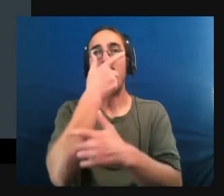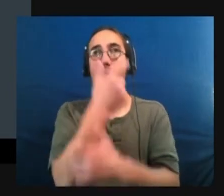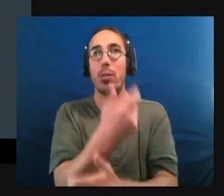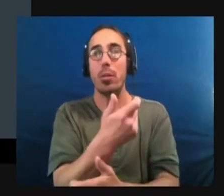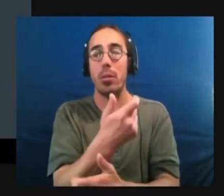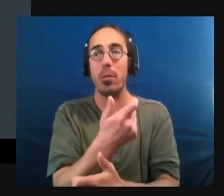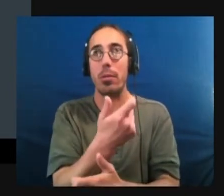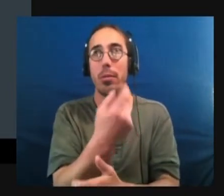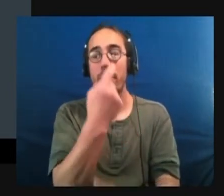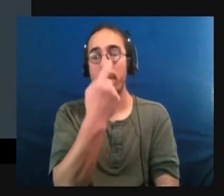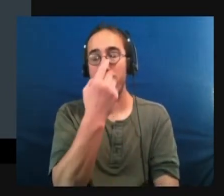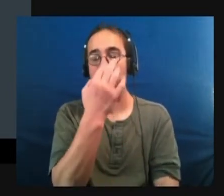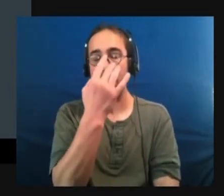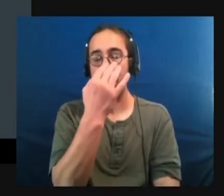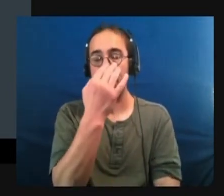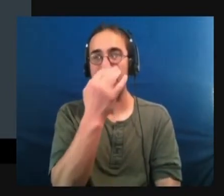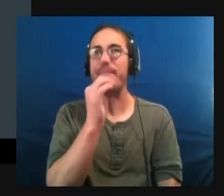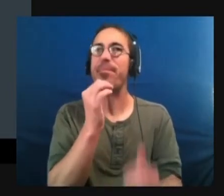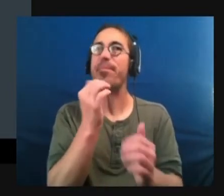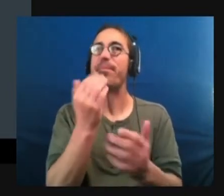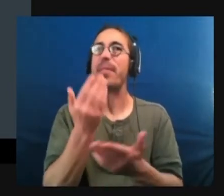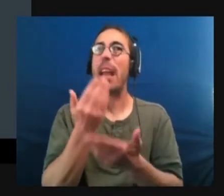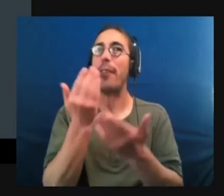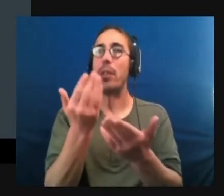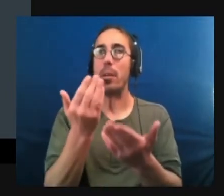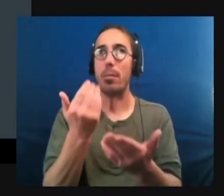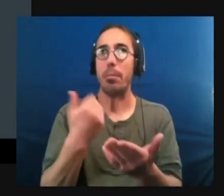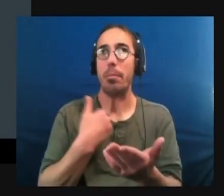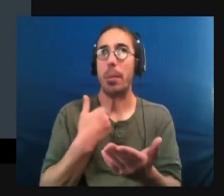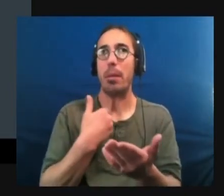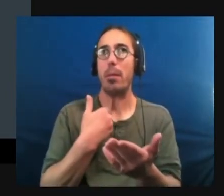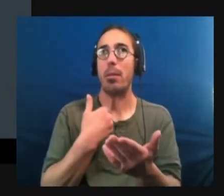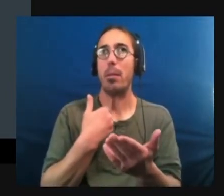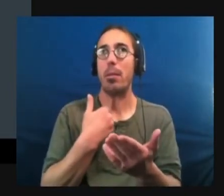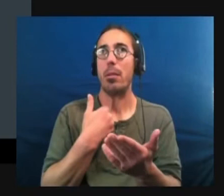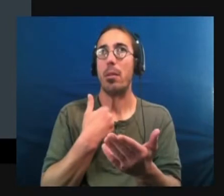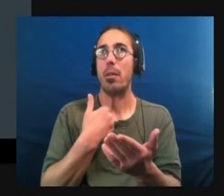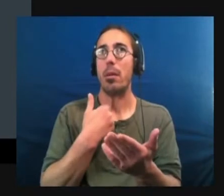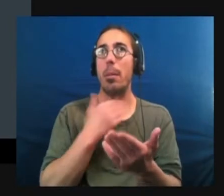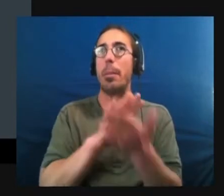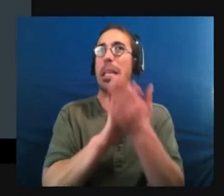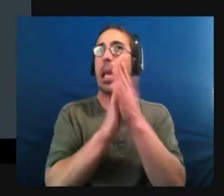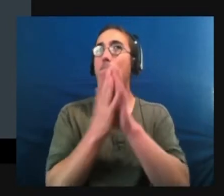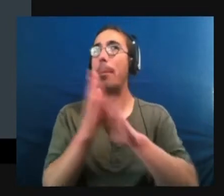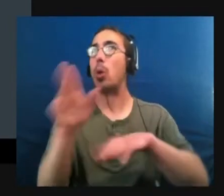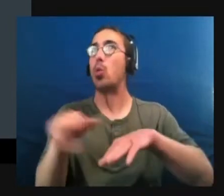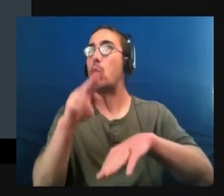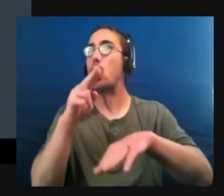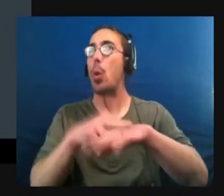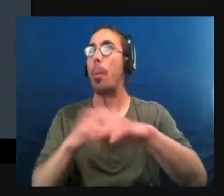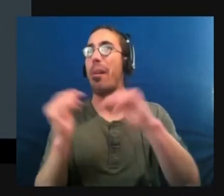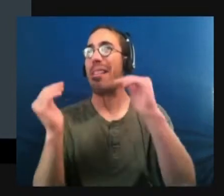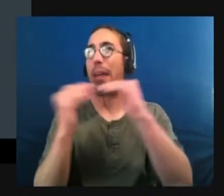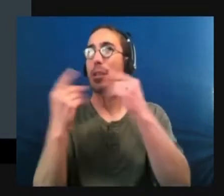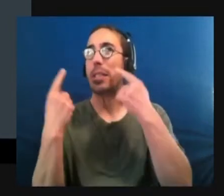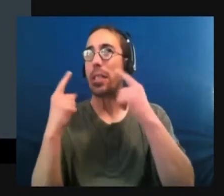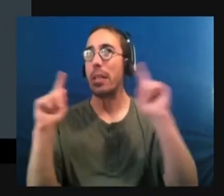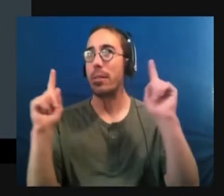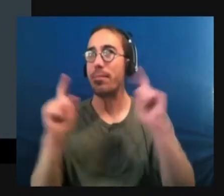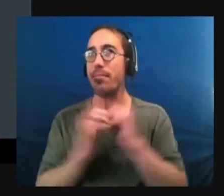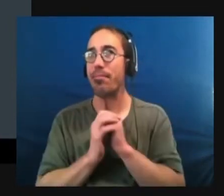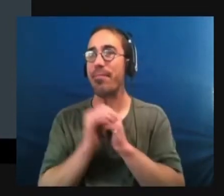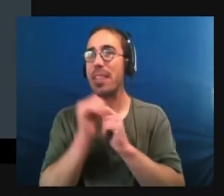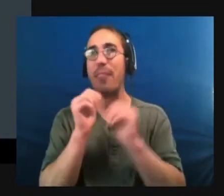in having me reach normative levels of success. That wasn't